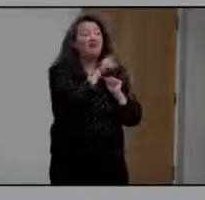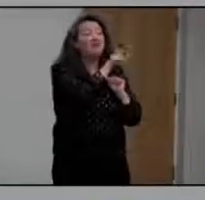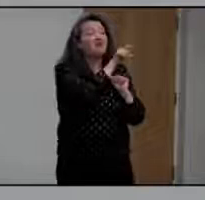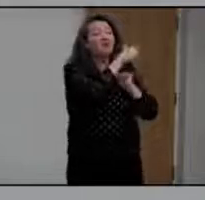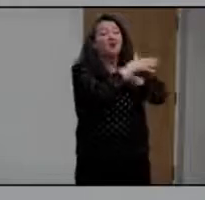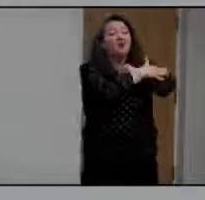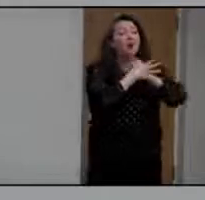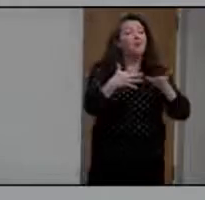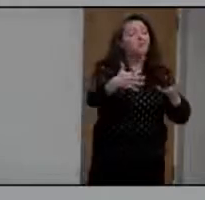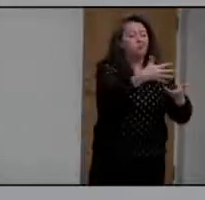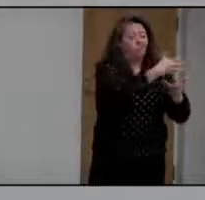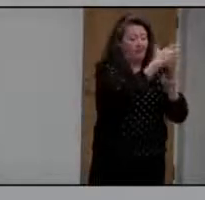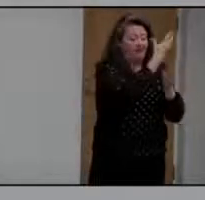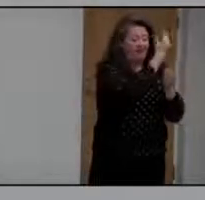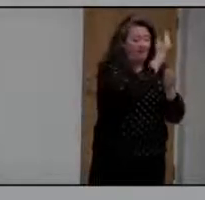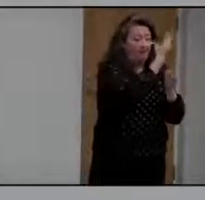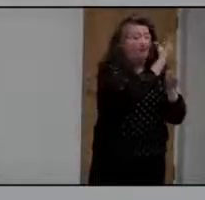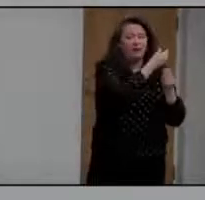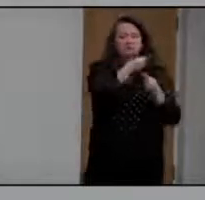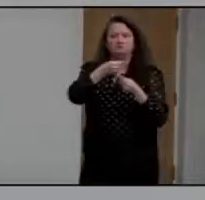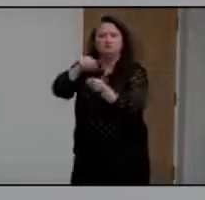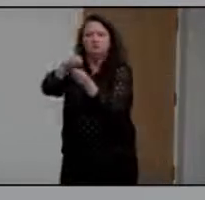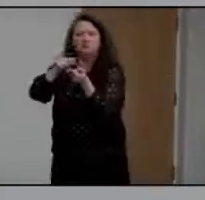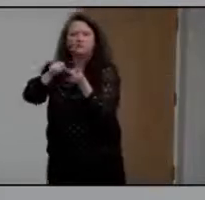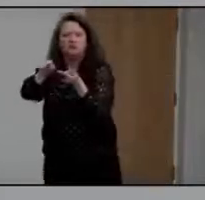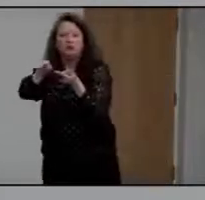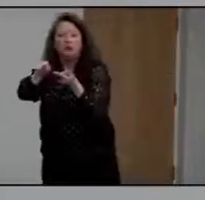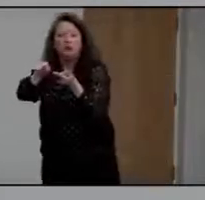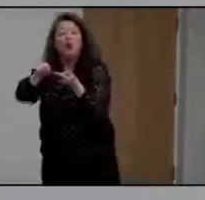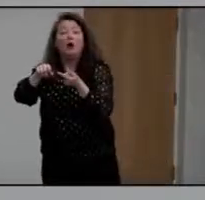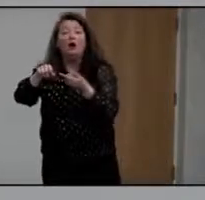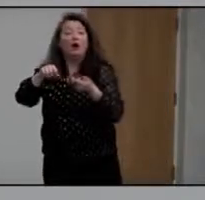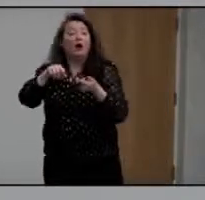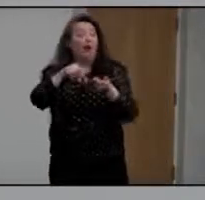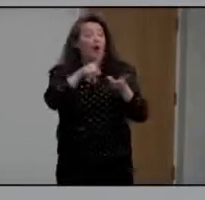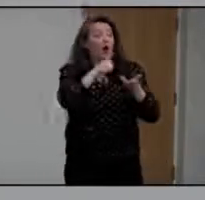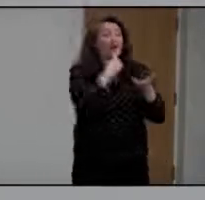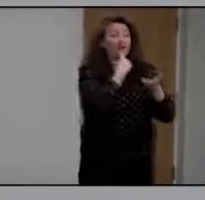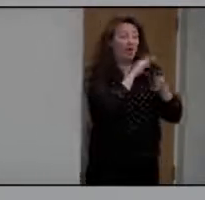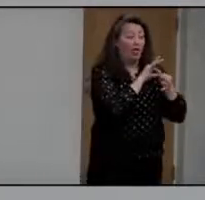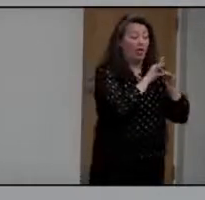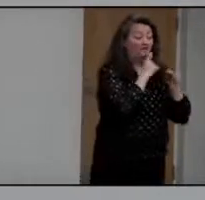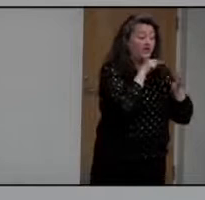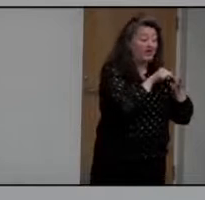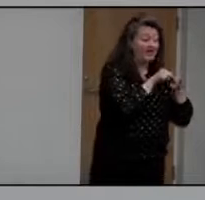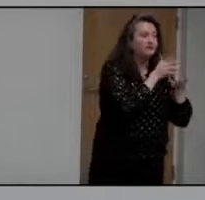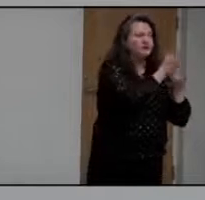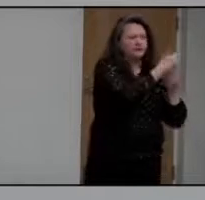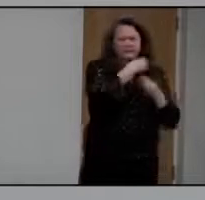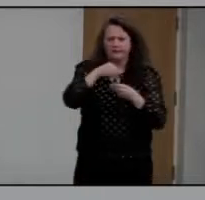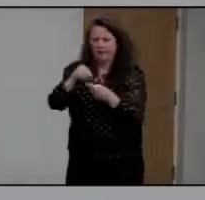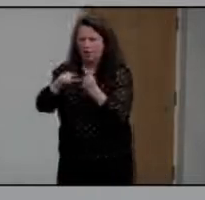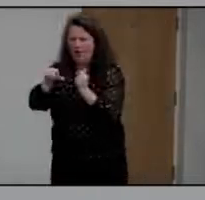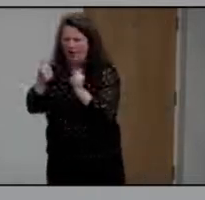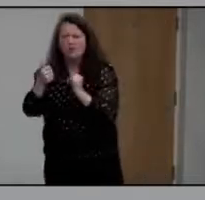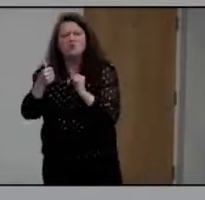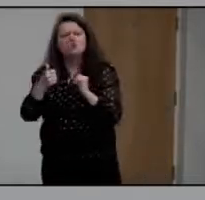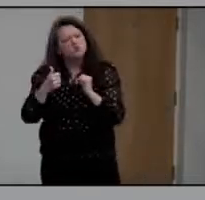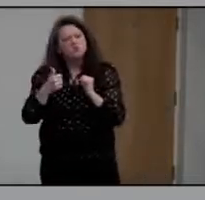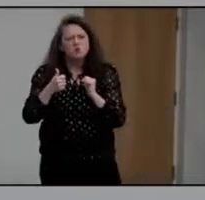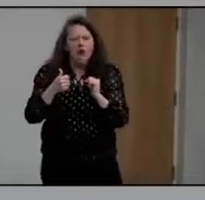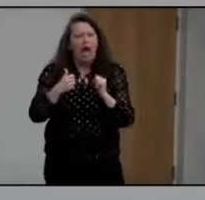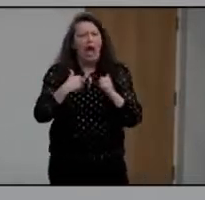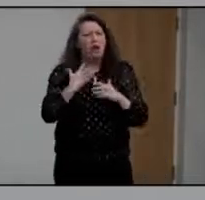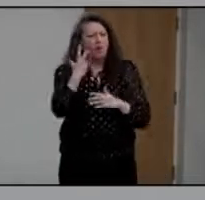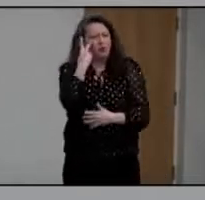to pharmaceuticals potentially, but then the money comes back to the co-op and can support other studies. So I think what I would like to see is an effort